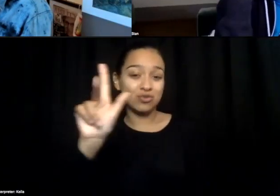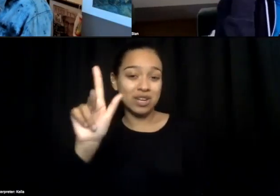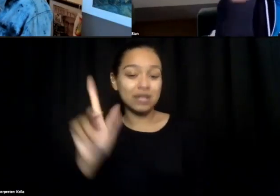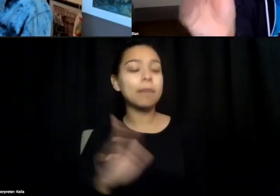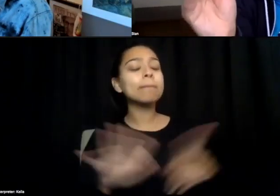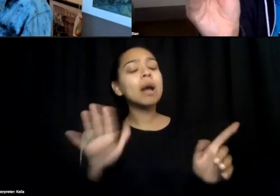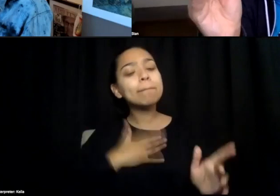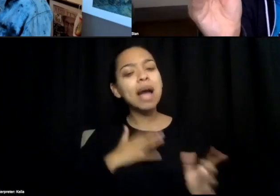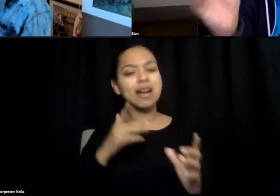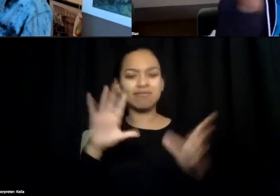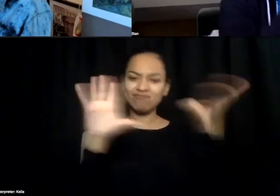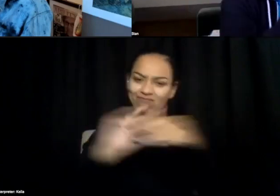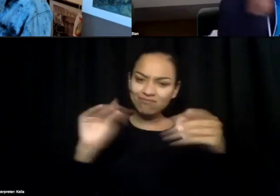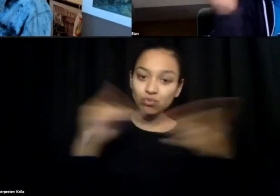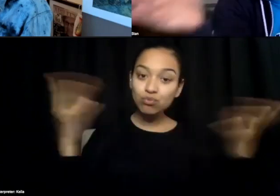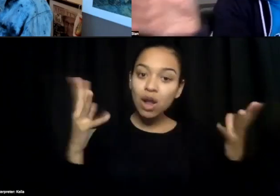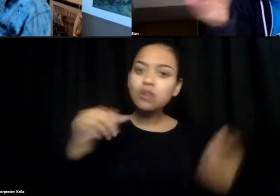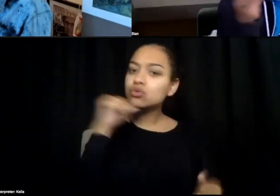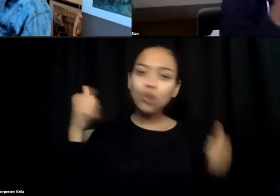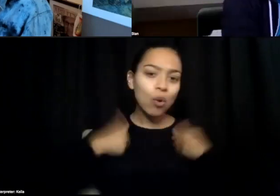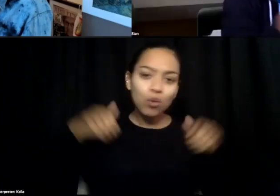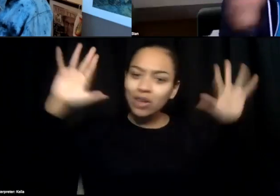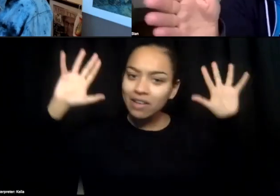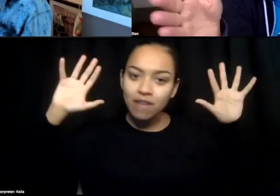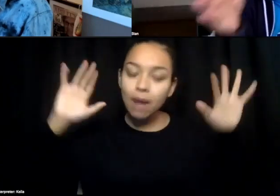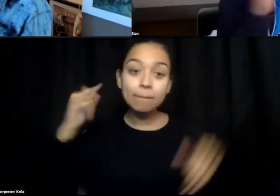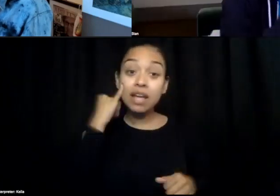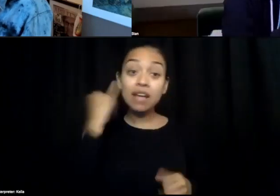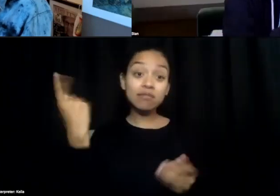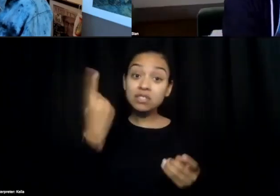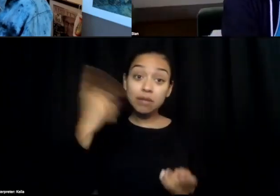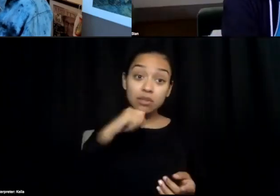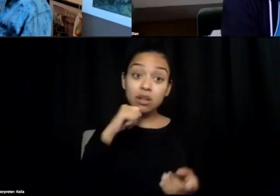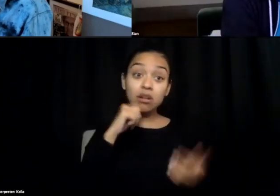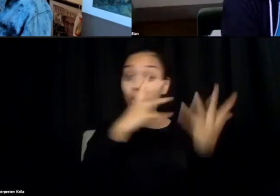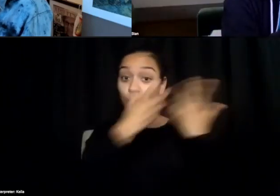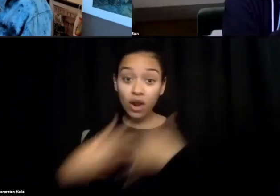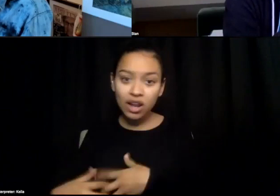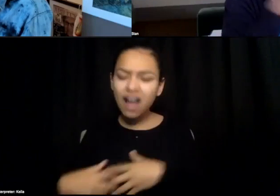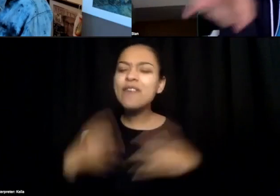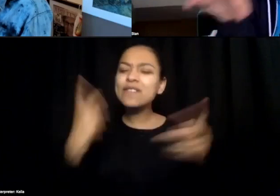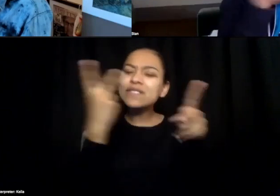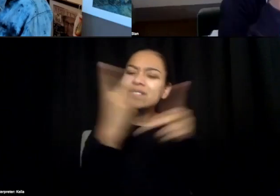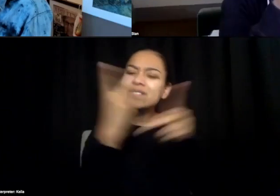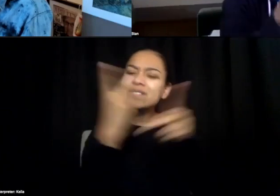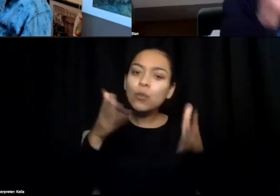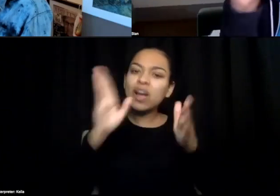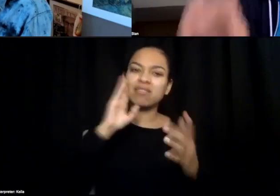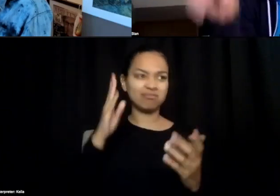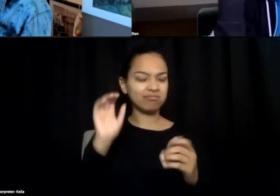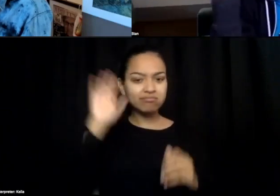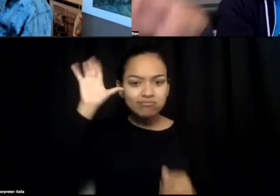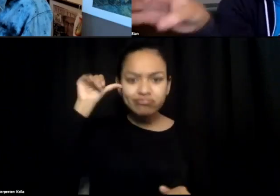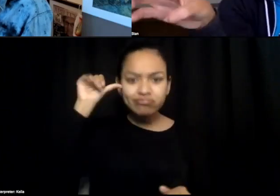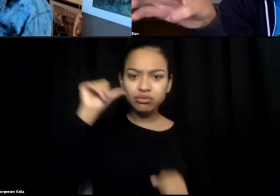If you believe in something, figure a way out of it. You know, I knew we had a great idea and it was attracting